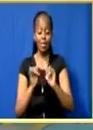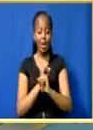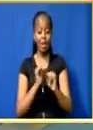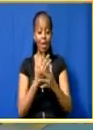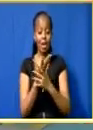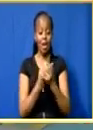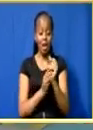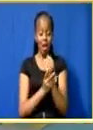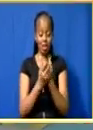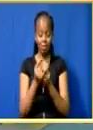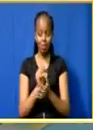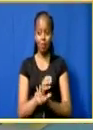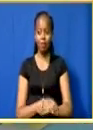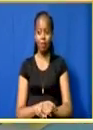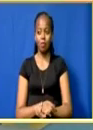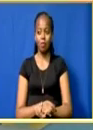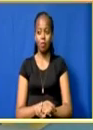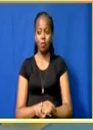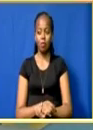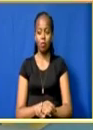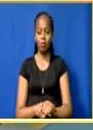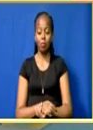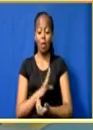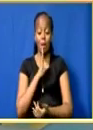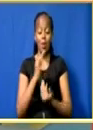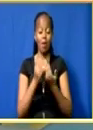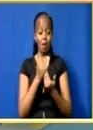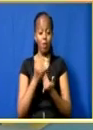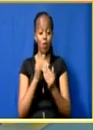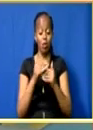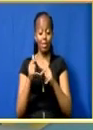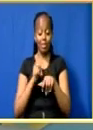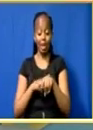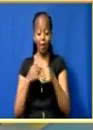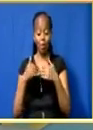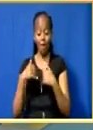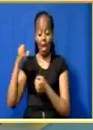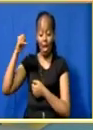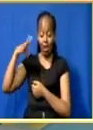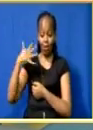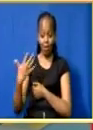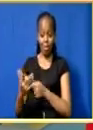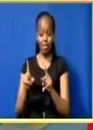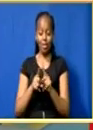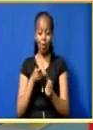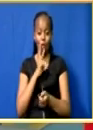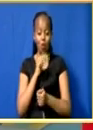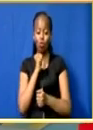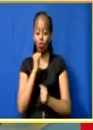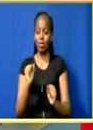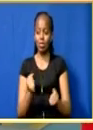them inside a bit. Okay. Let's Be see. Careful around electronics and water. It's